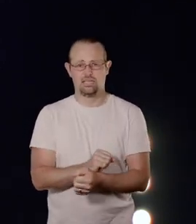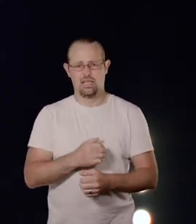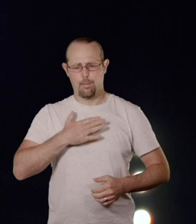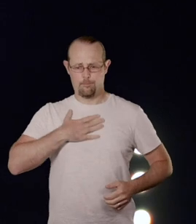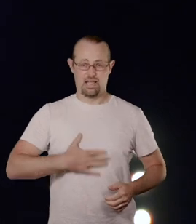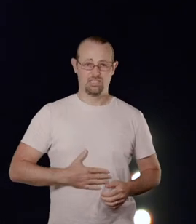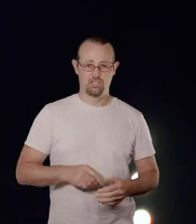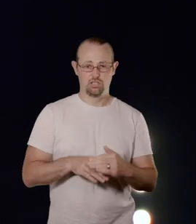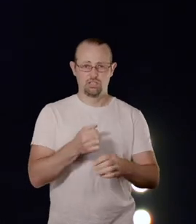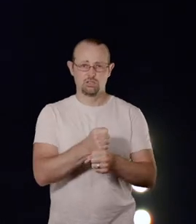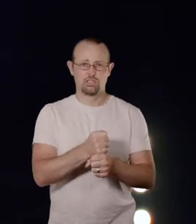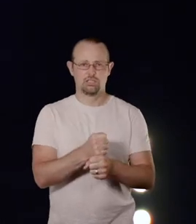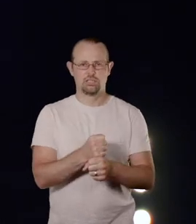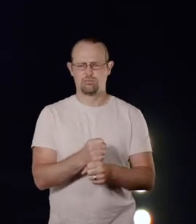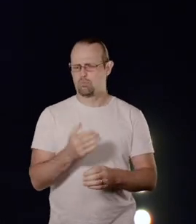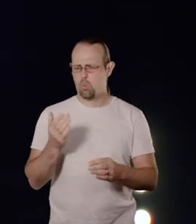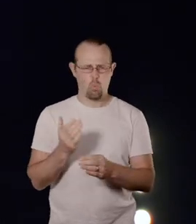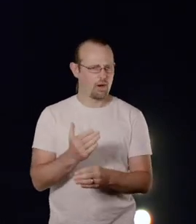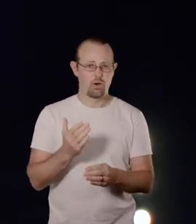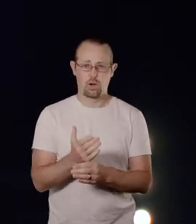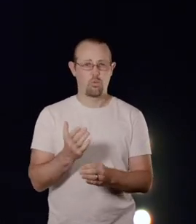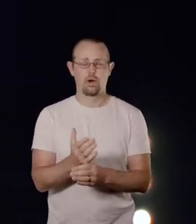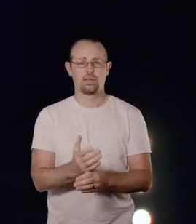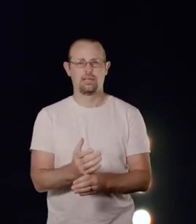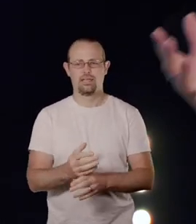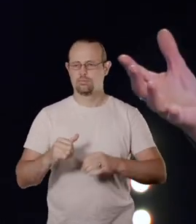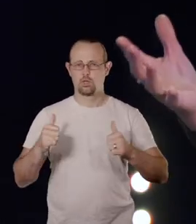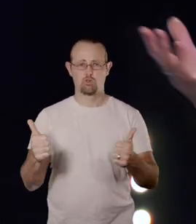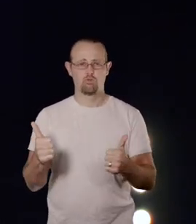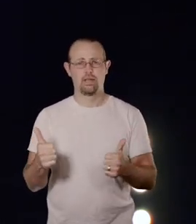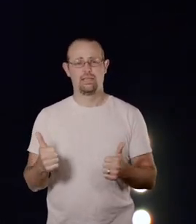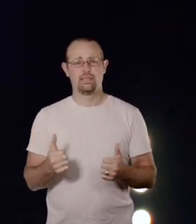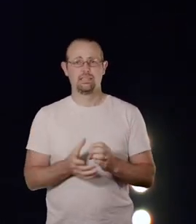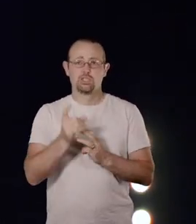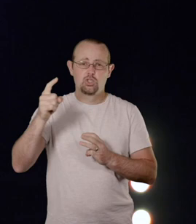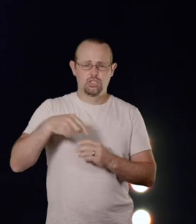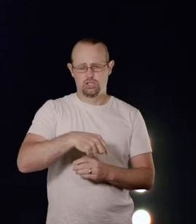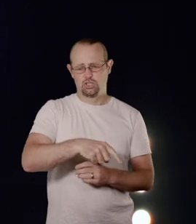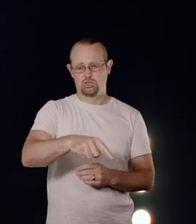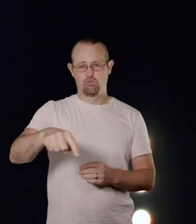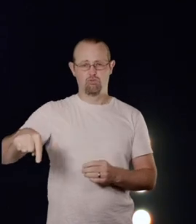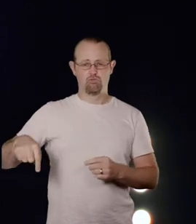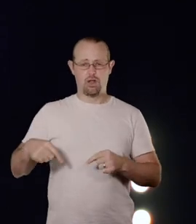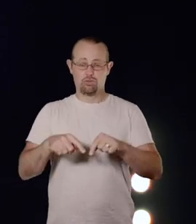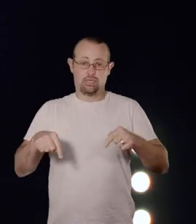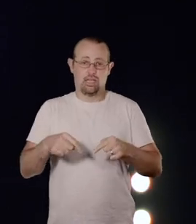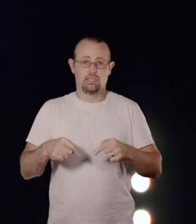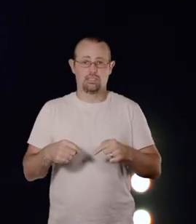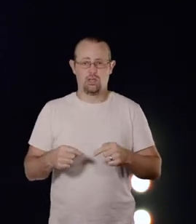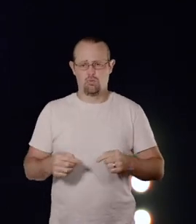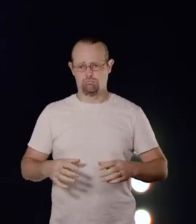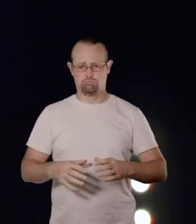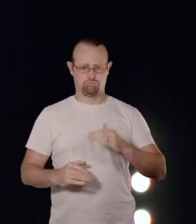pelt, really. And I'm so grateful that God has surrounded us with a whole team. I cannot tell you how grateful I am for you